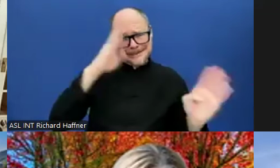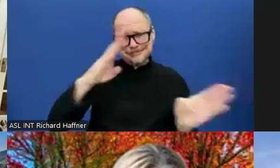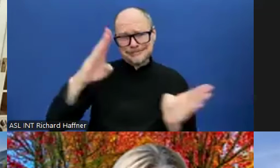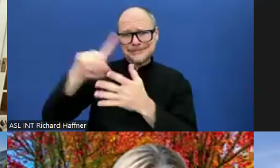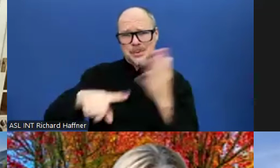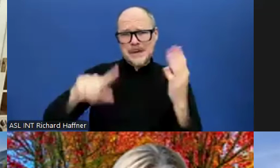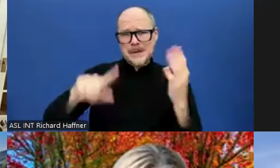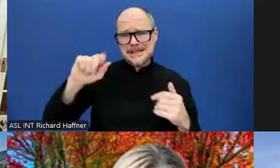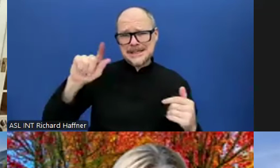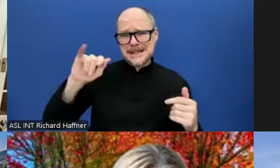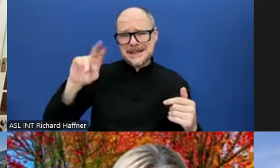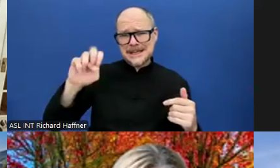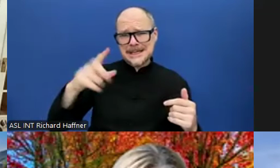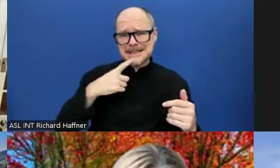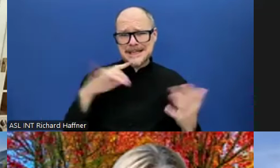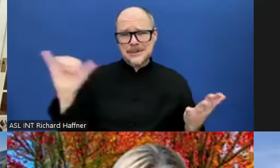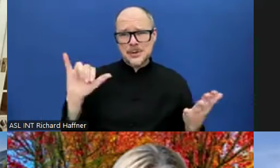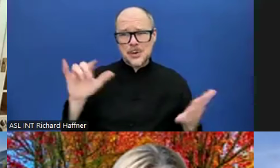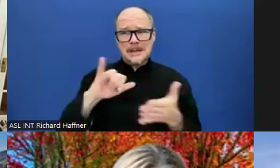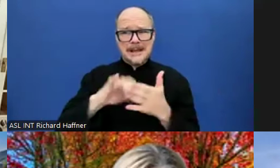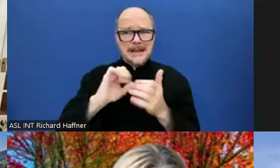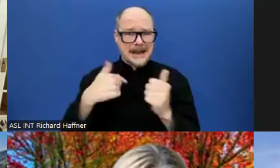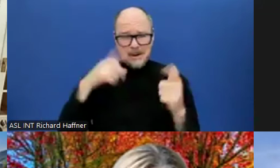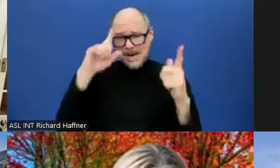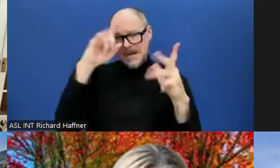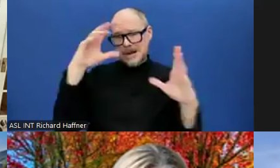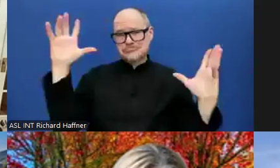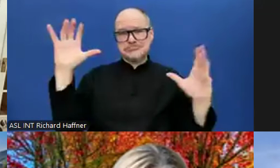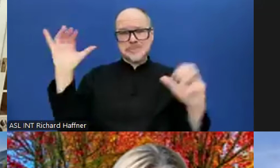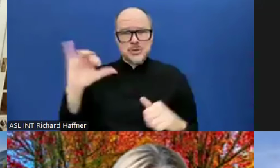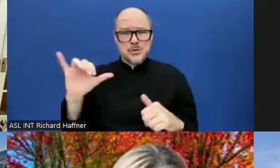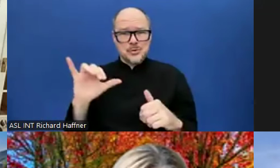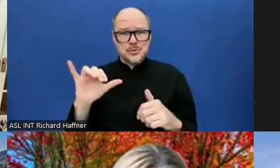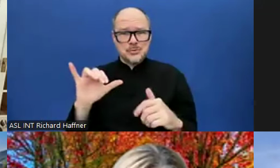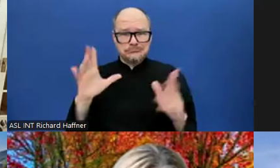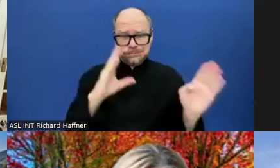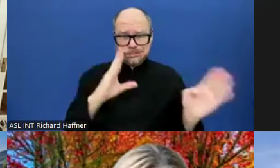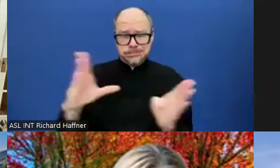is saying it, and that's how I would see it playing out.